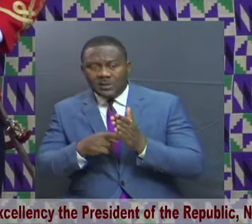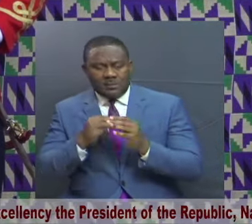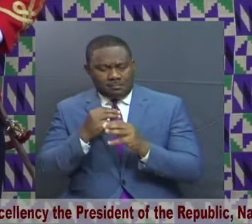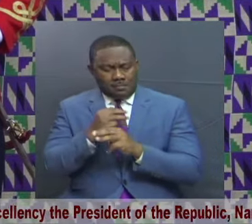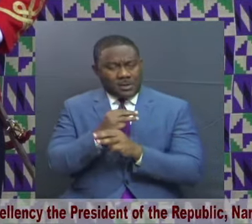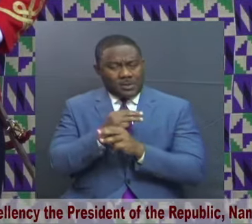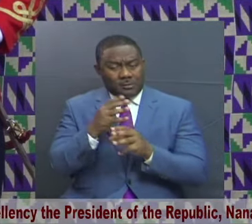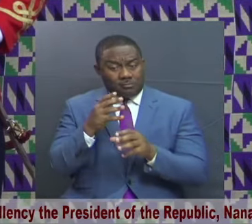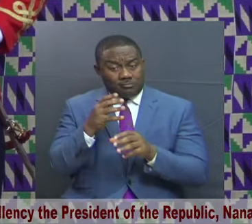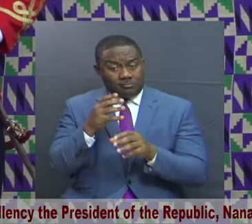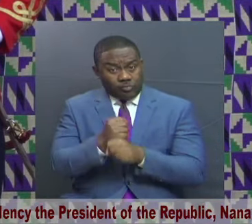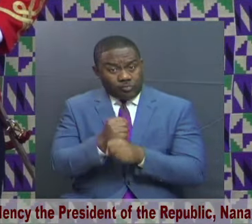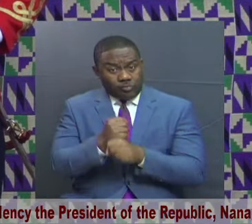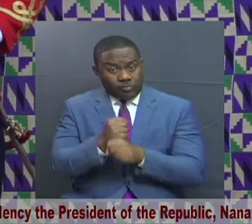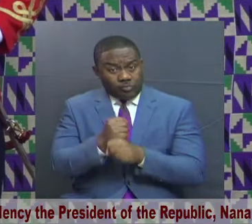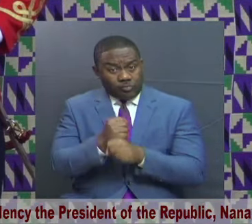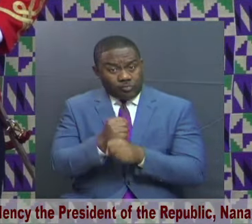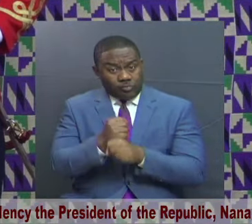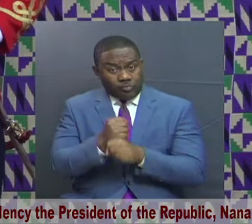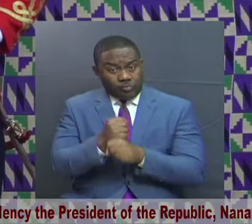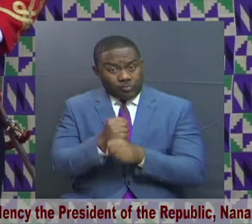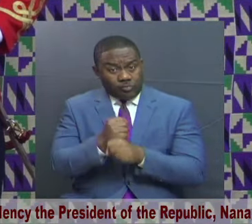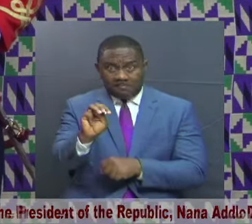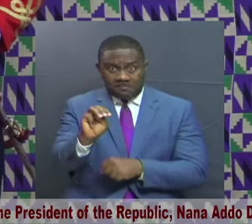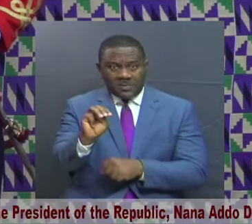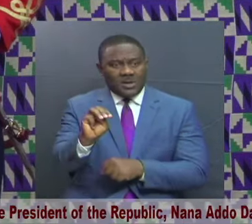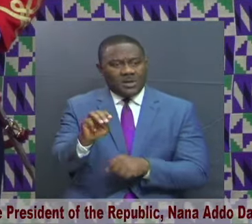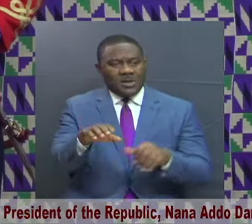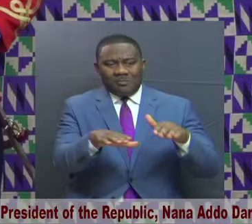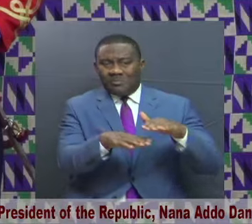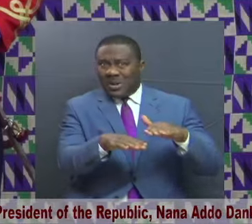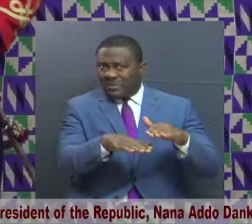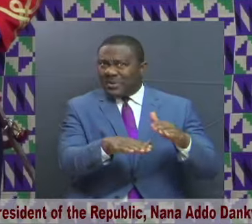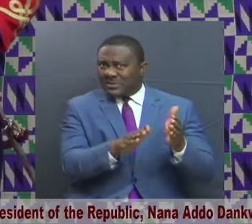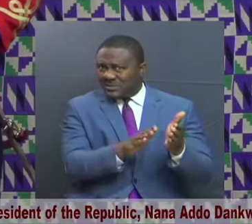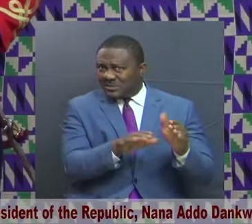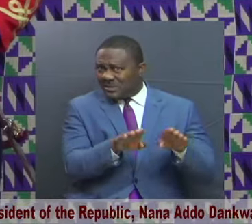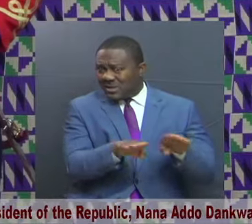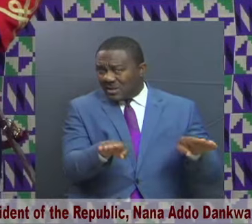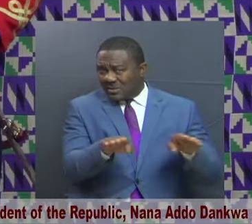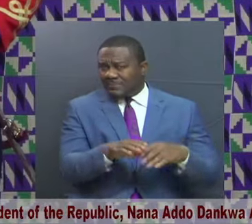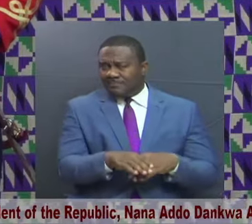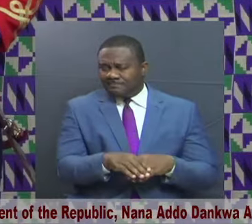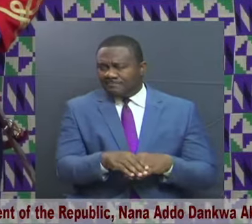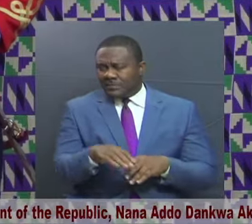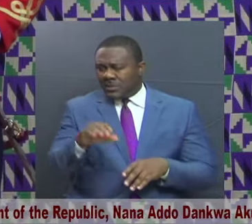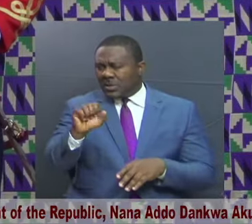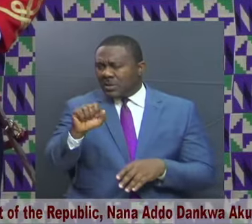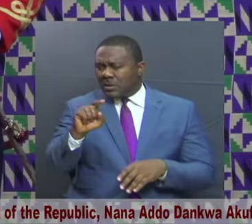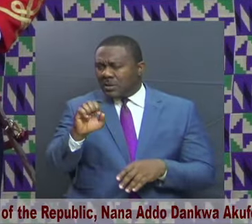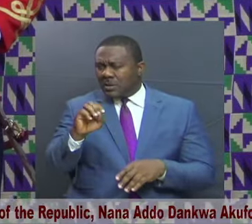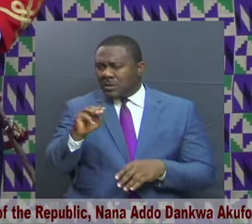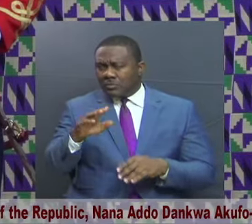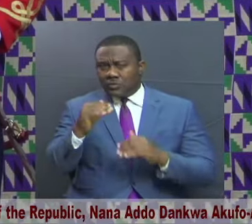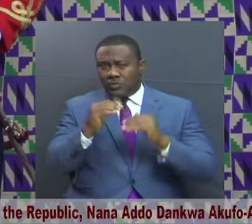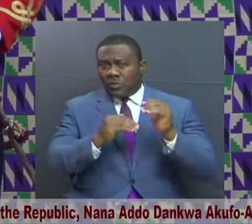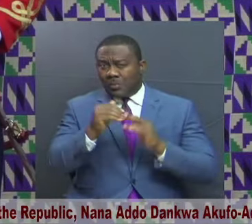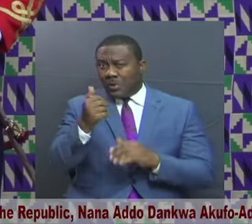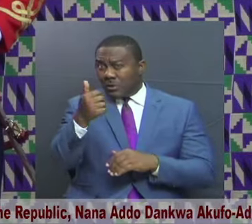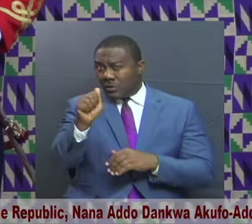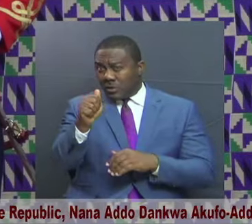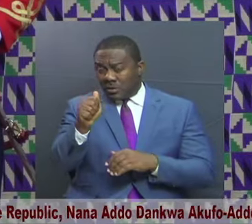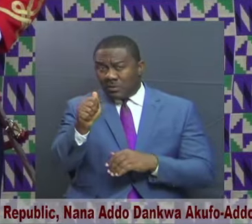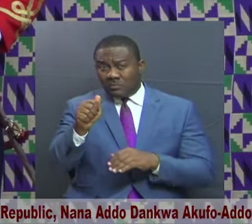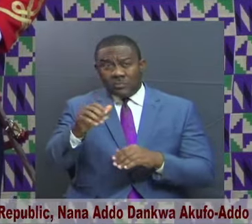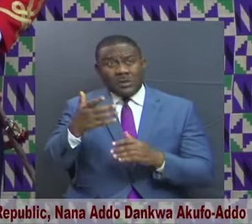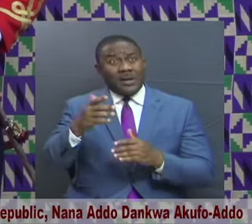education at the preest level the construction of 10 stem schools and 10 C 10